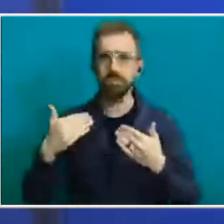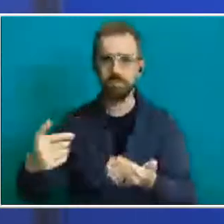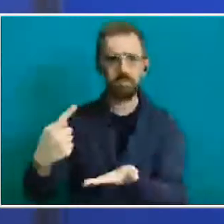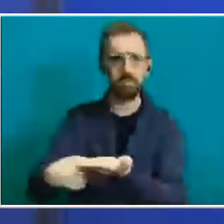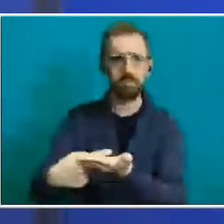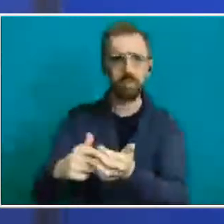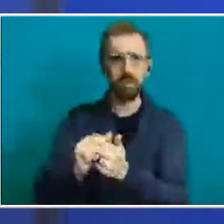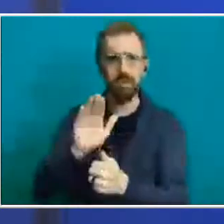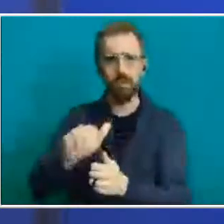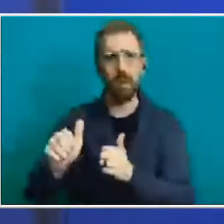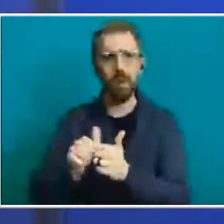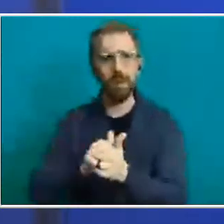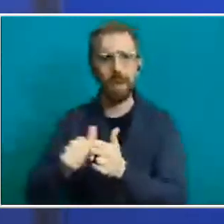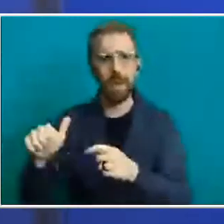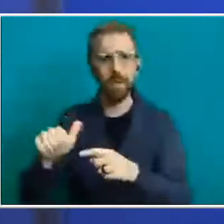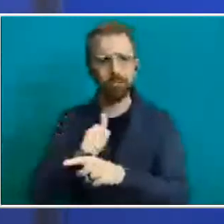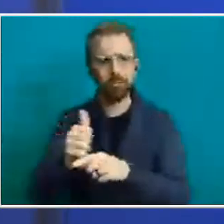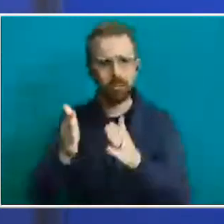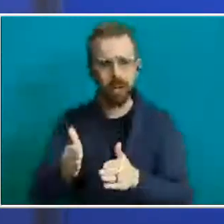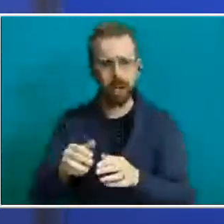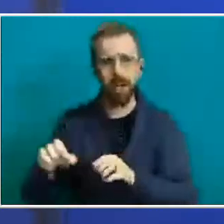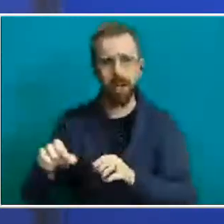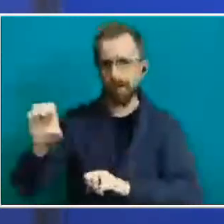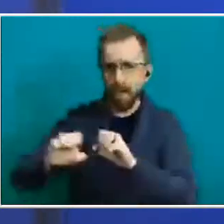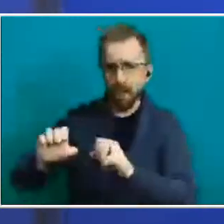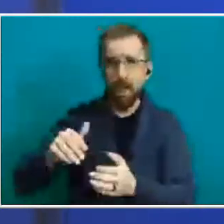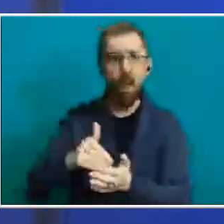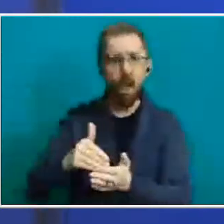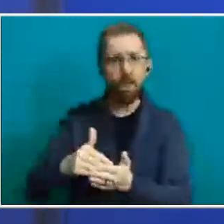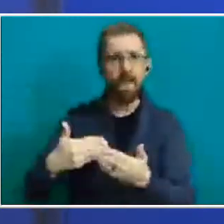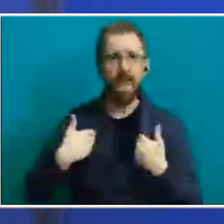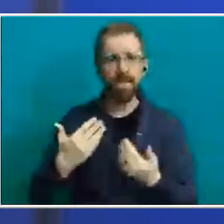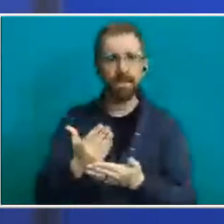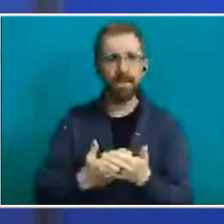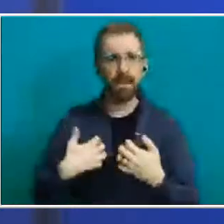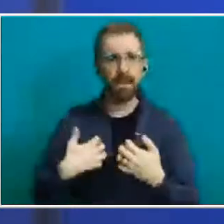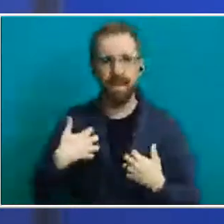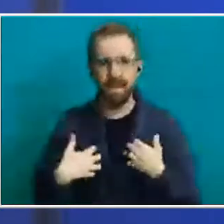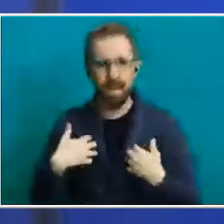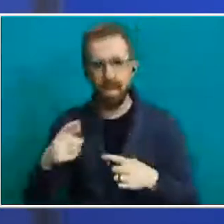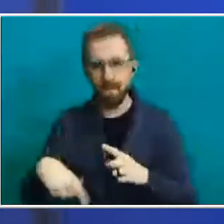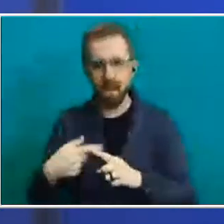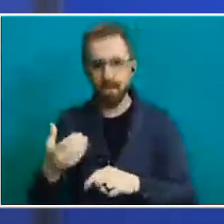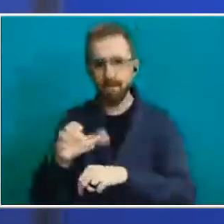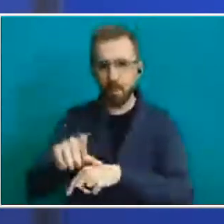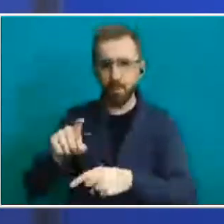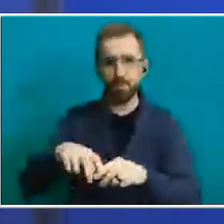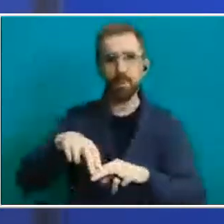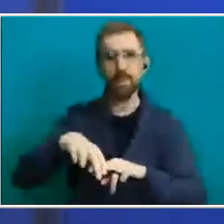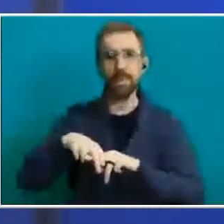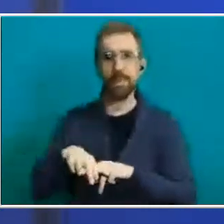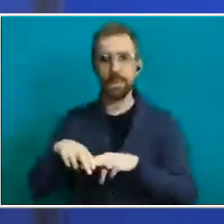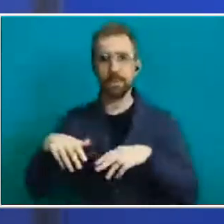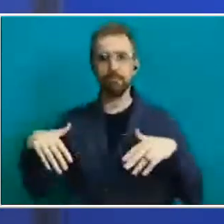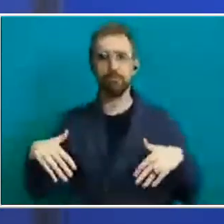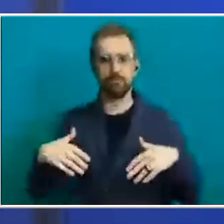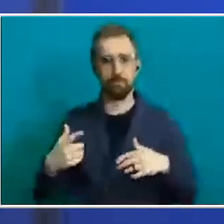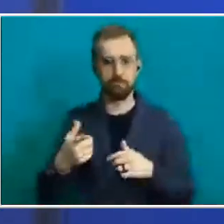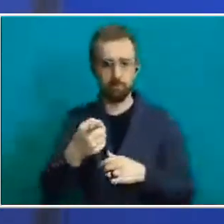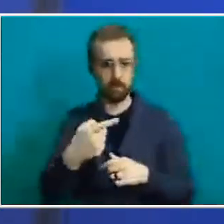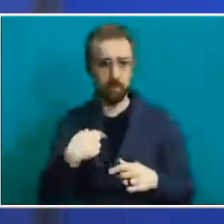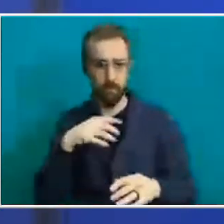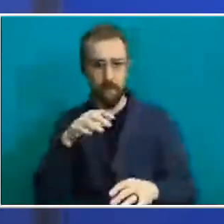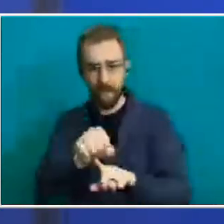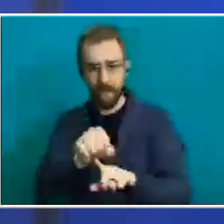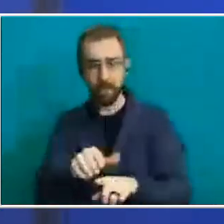in and be evaluated. I know a lot of times there's some hesitation about being forced to sit out, but like in her case, when we catch things early, we can